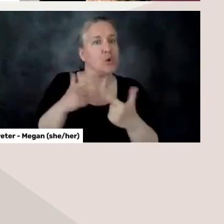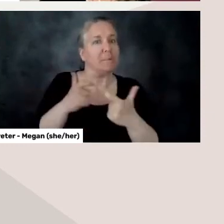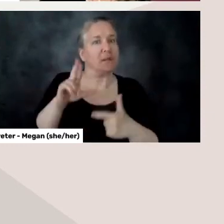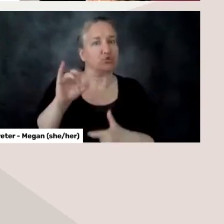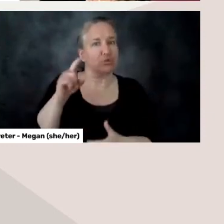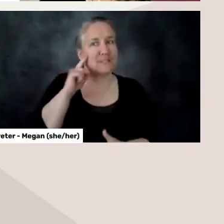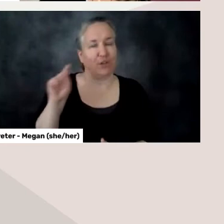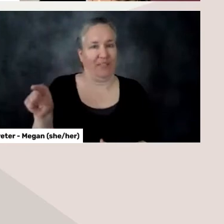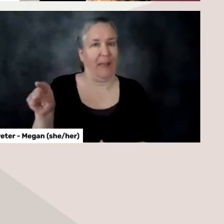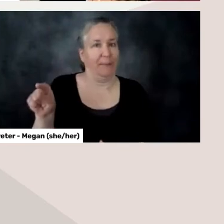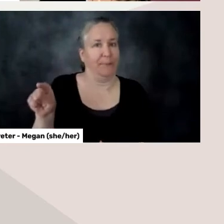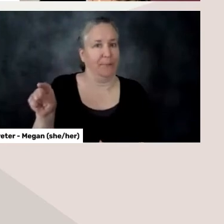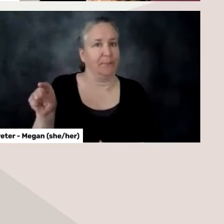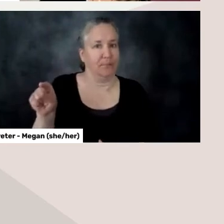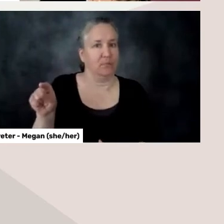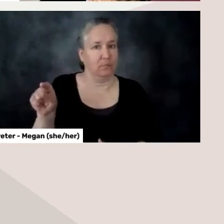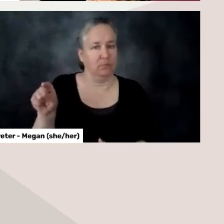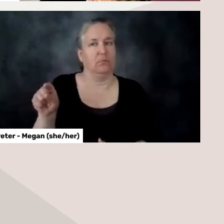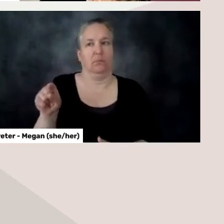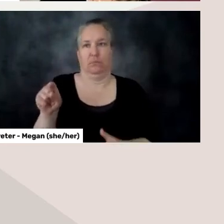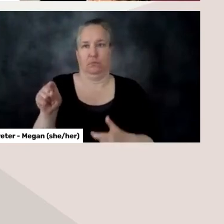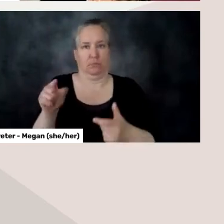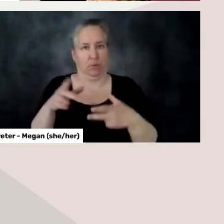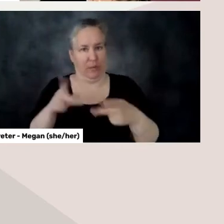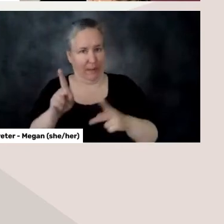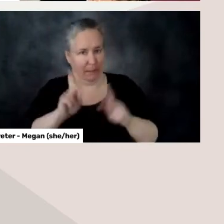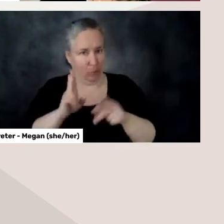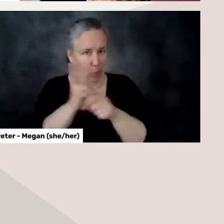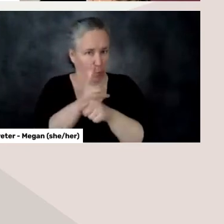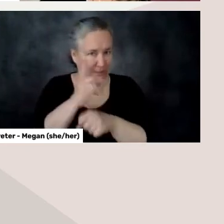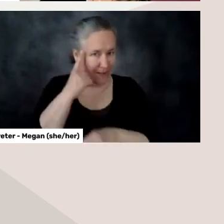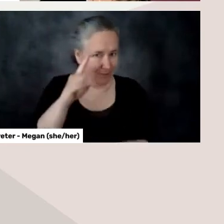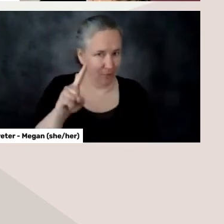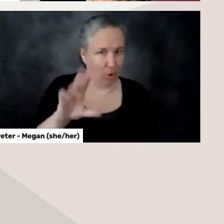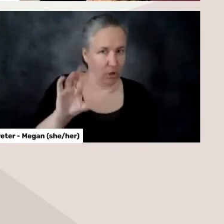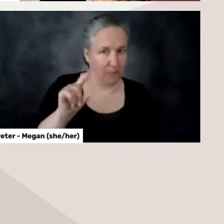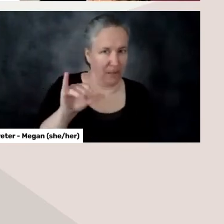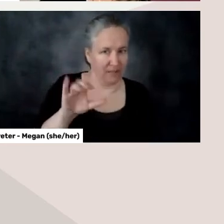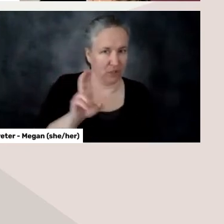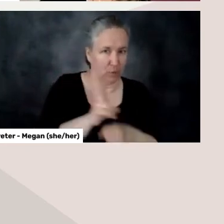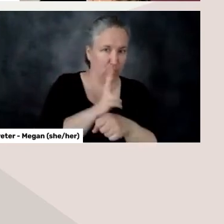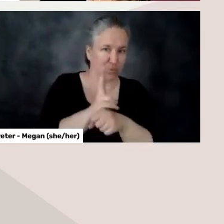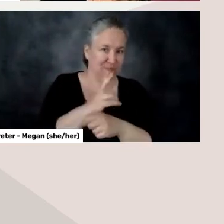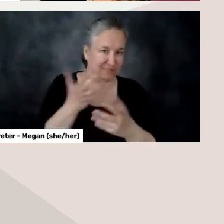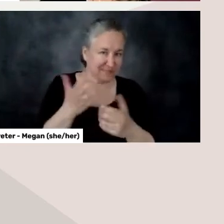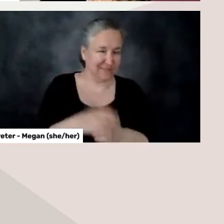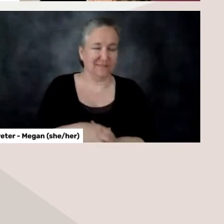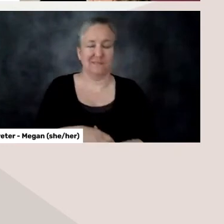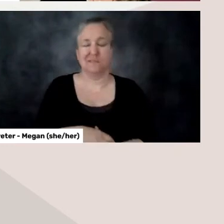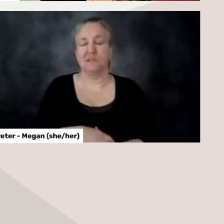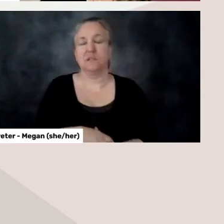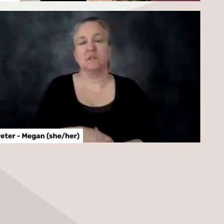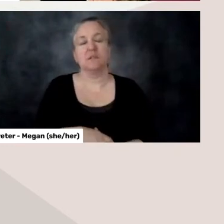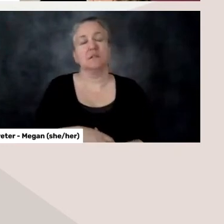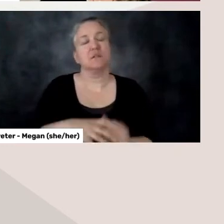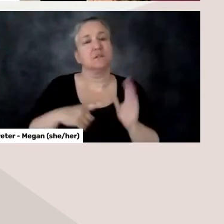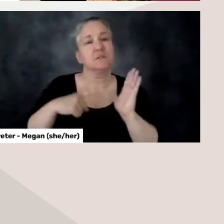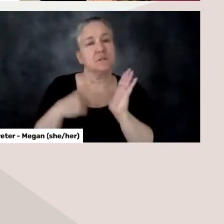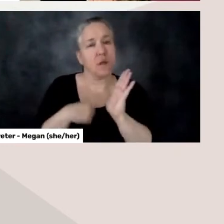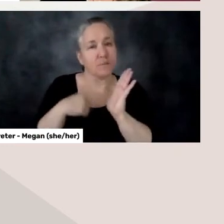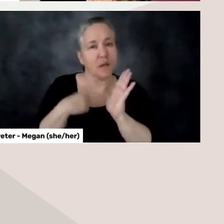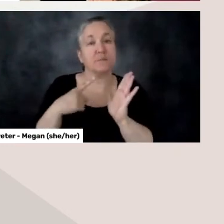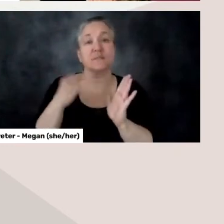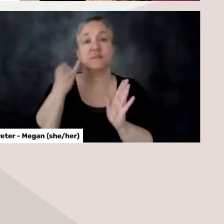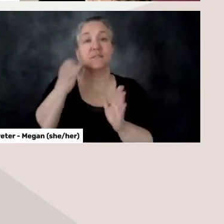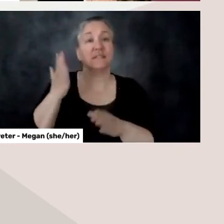them to open up the drug for compassionate use as well. Sometimes if there's